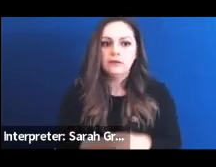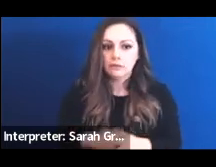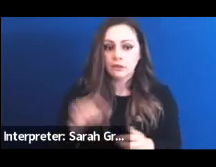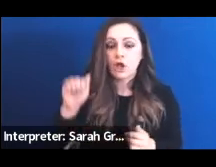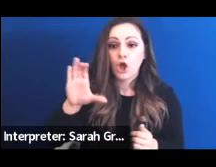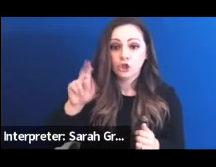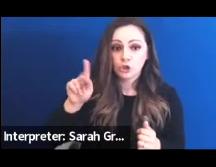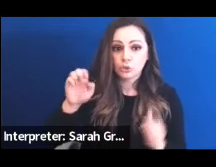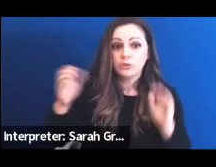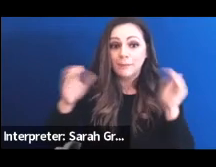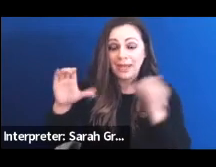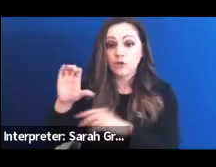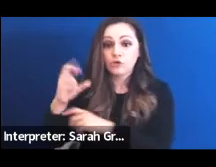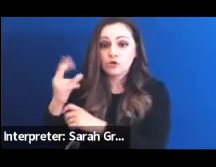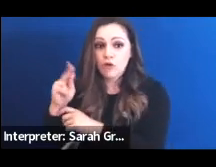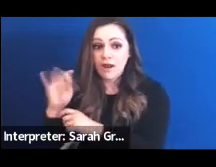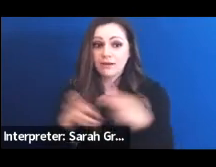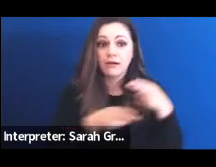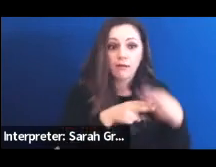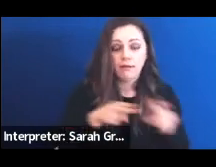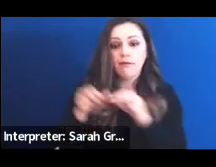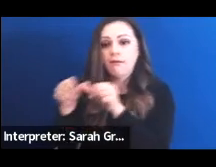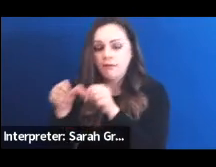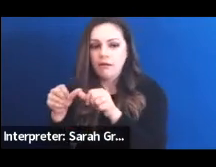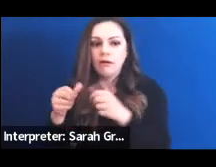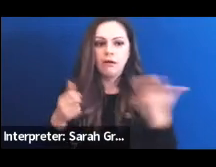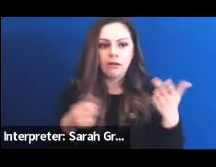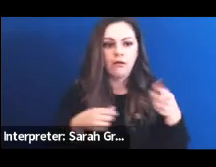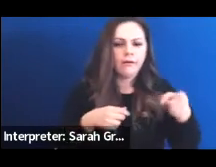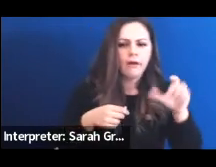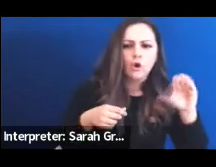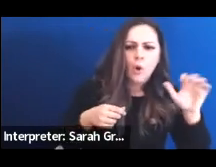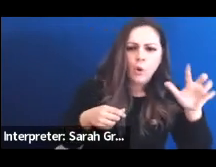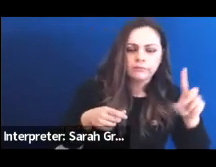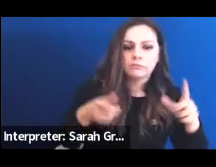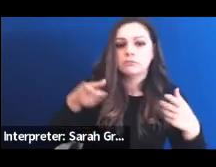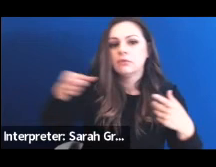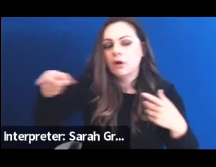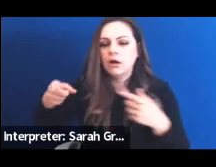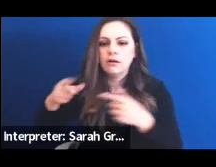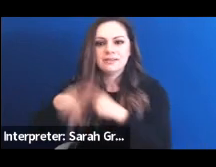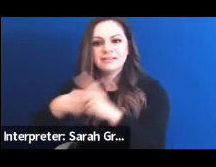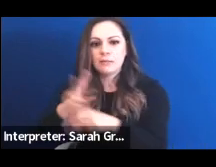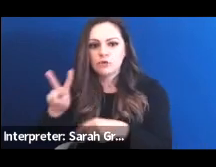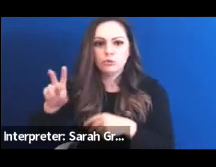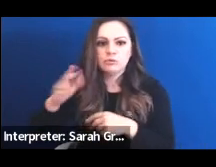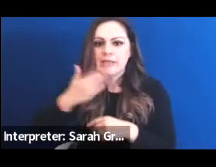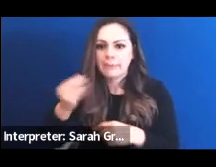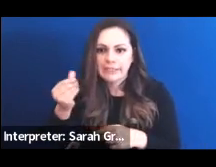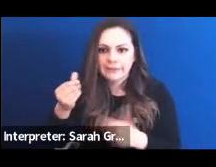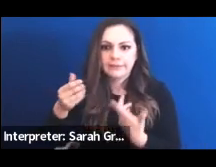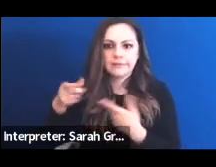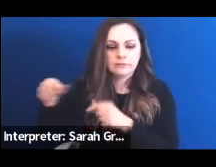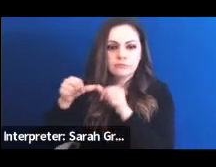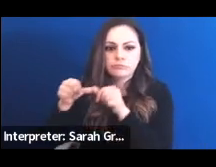Gradual, chronic, think in terms of type 2 diabetes or hypertension. Gradual onset, lifetime course, might have acute